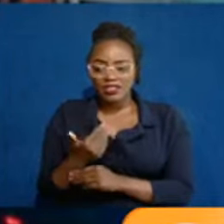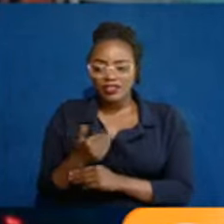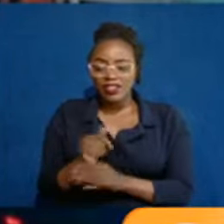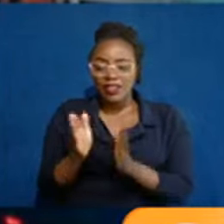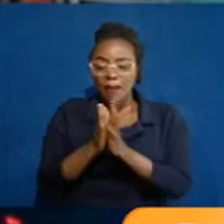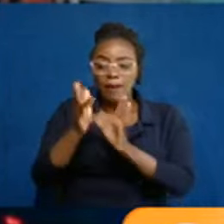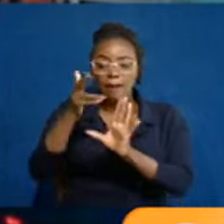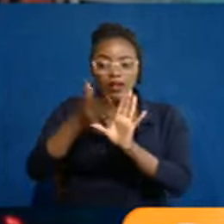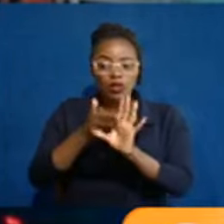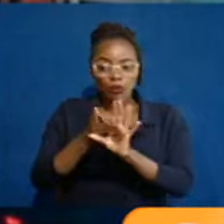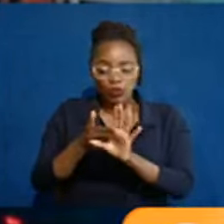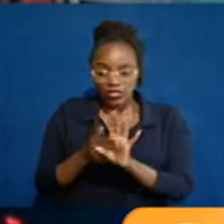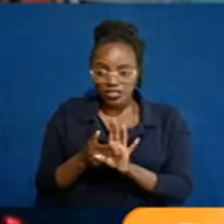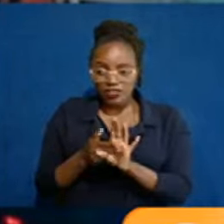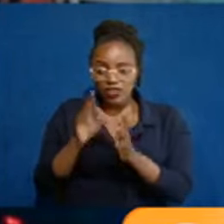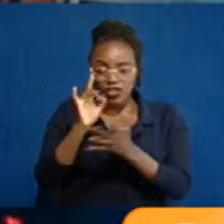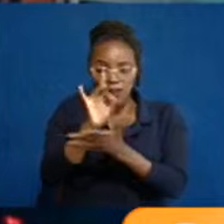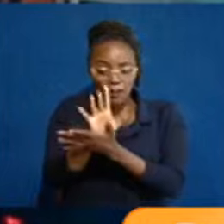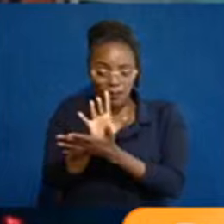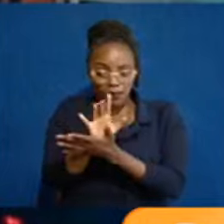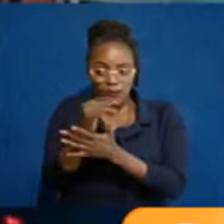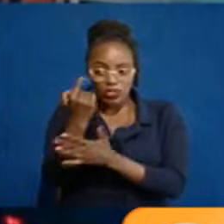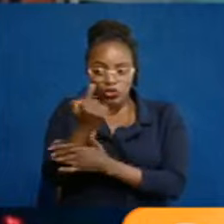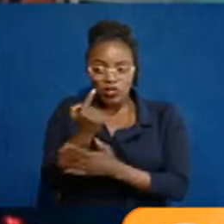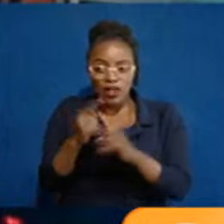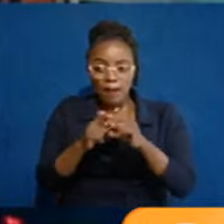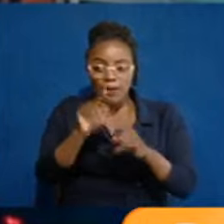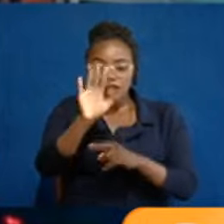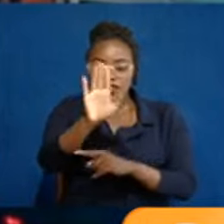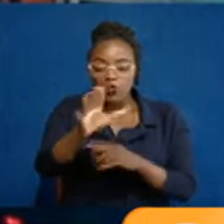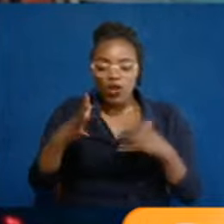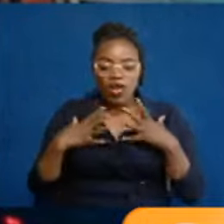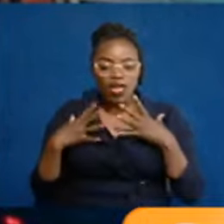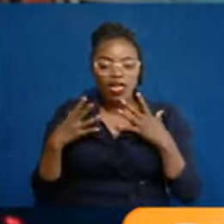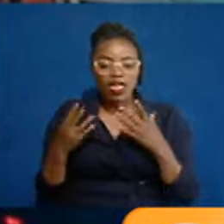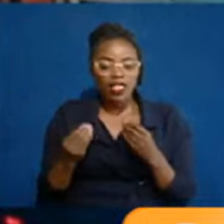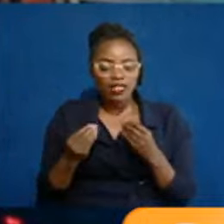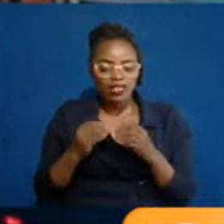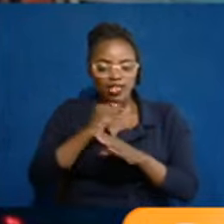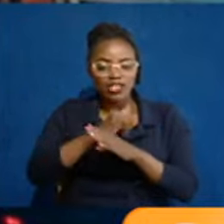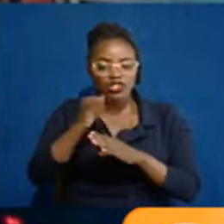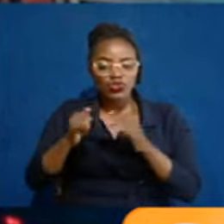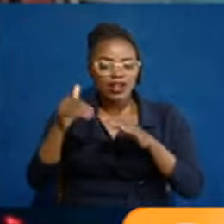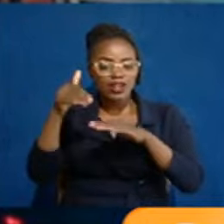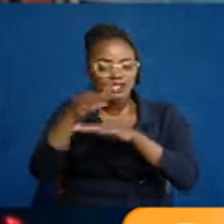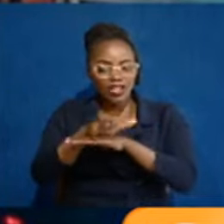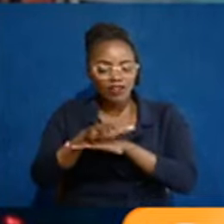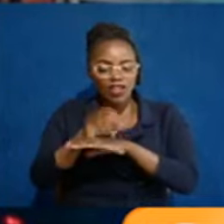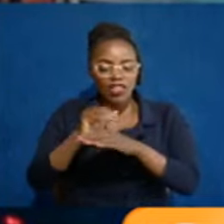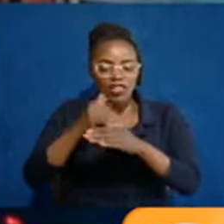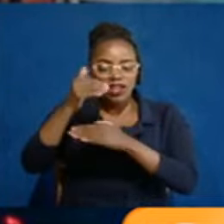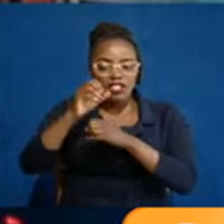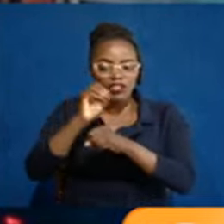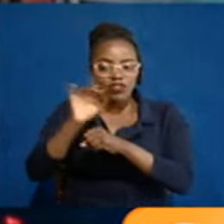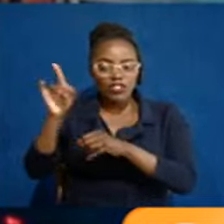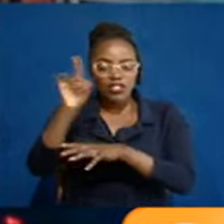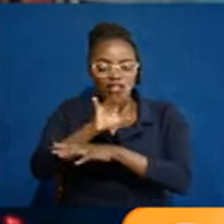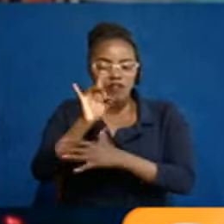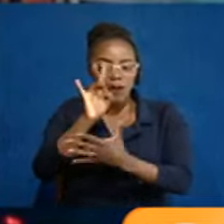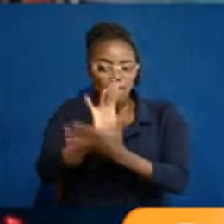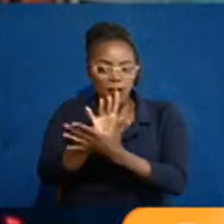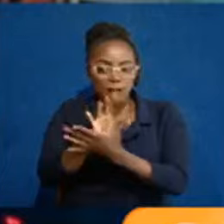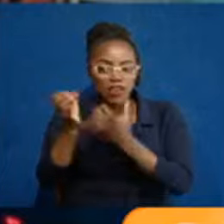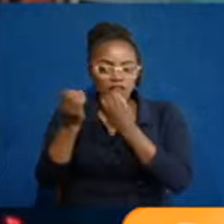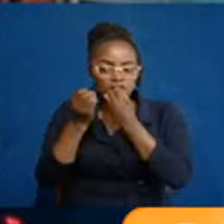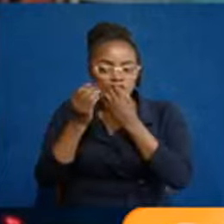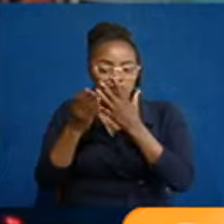public participation is on impeachment and not your health cover. For the next 14 days, there'll be an impeachment